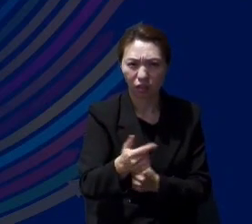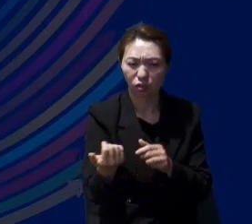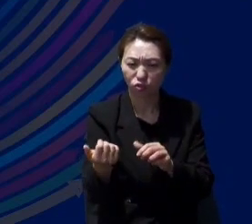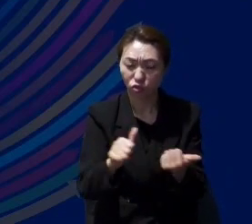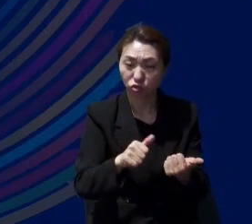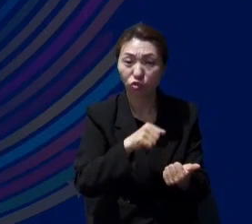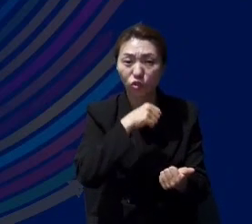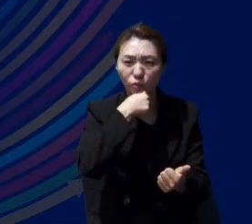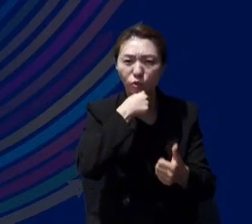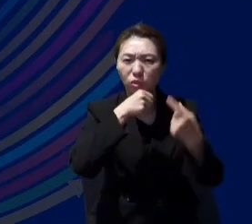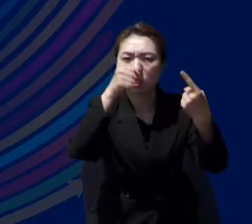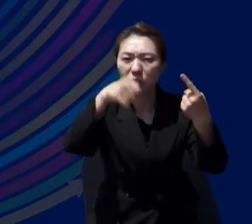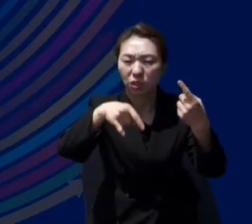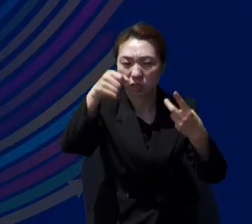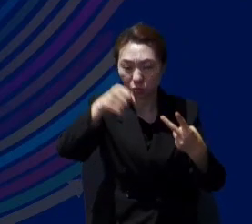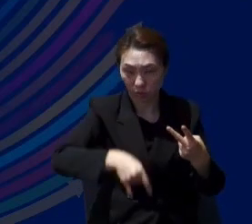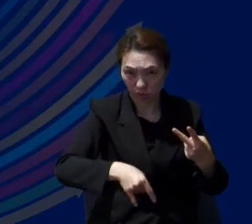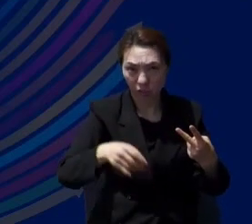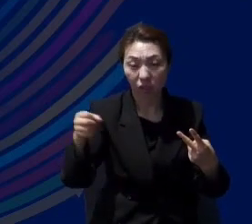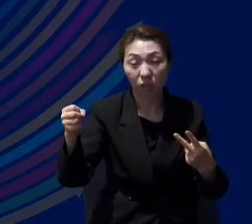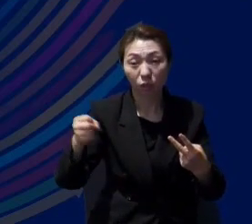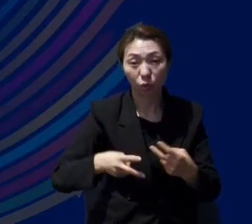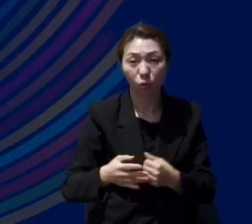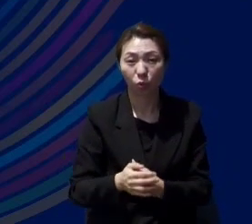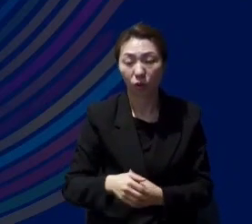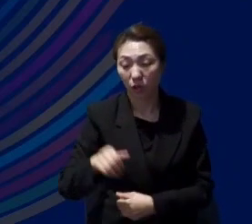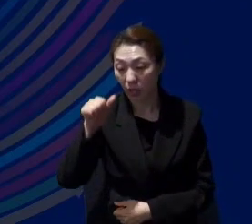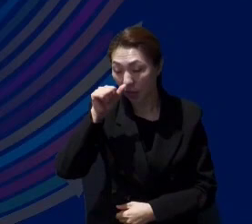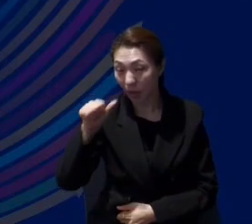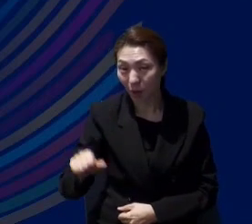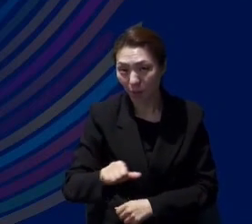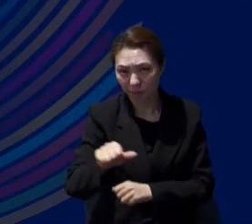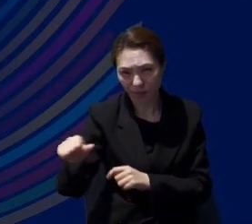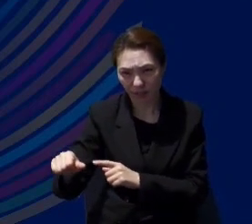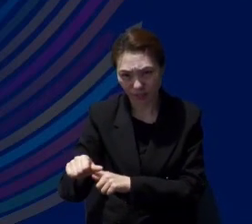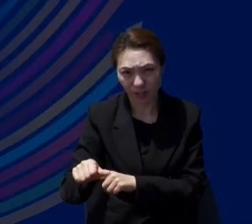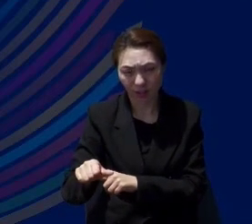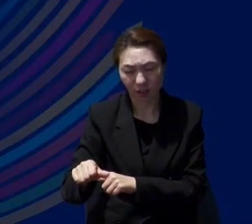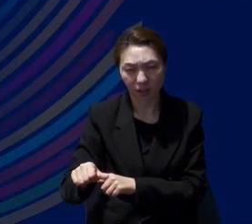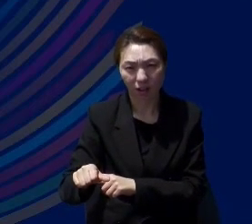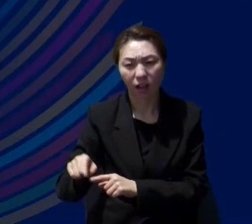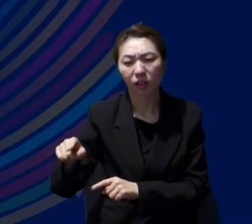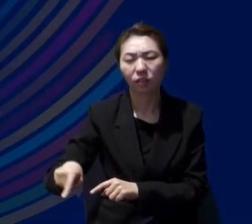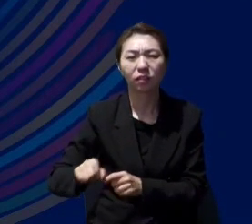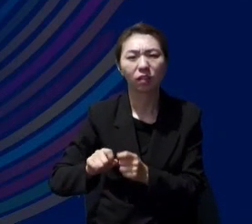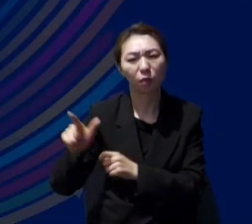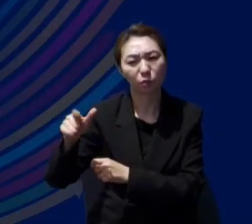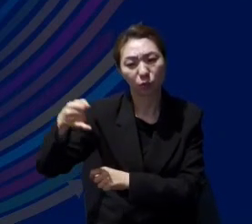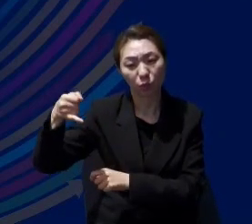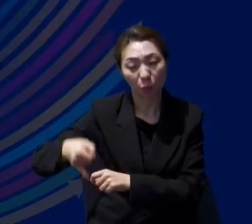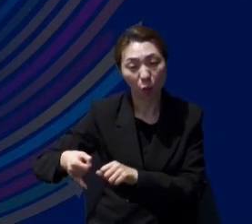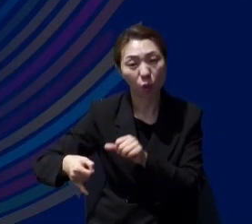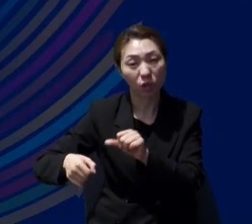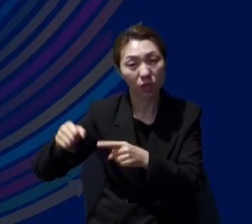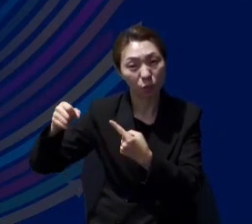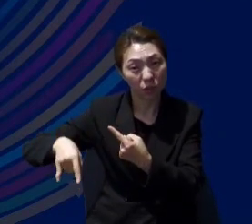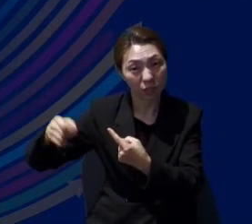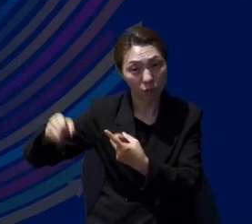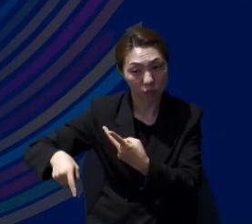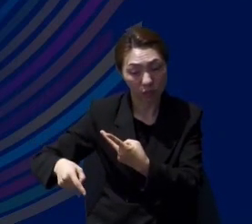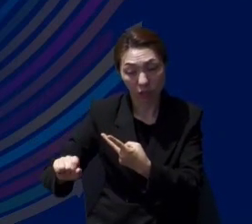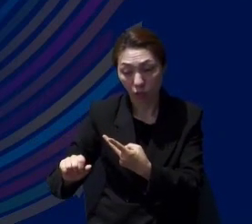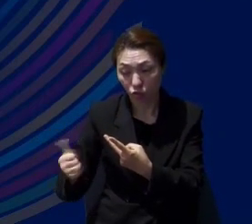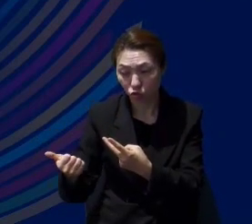a somewhat similar pattern. There's a handful of causes where there are exceptions. So for example, for chronic